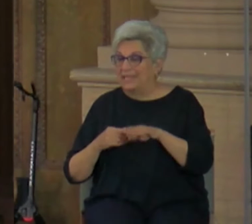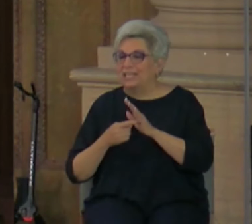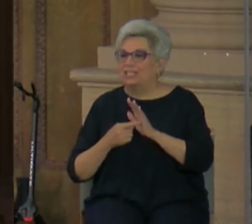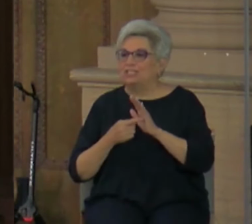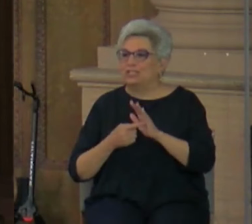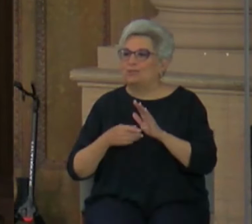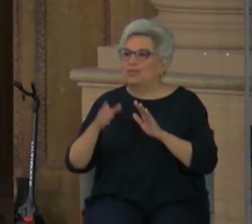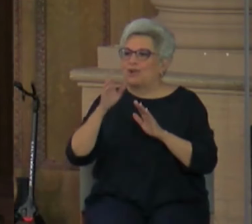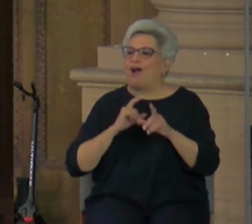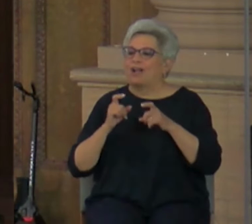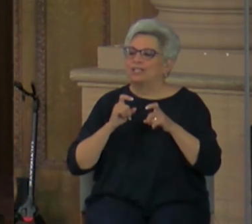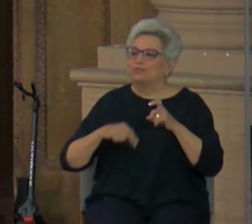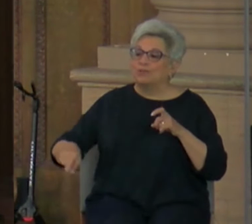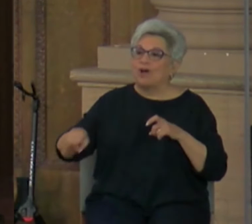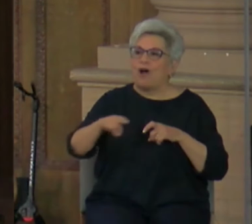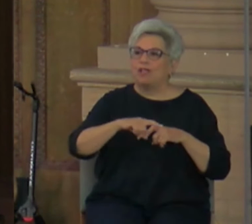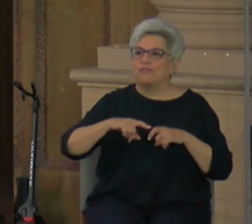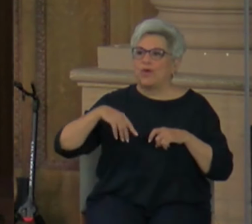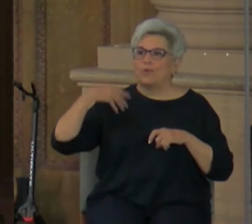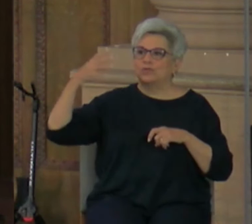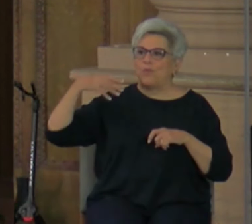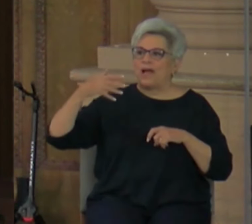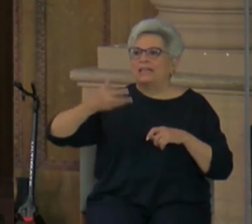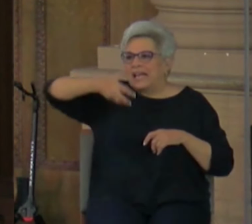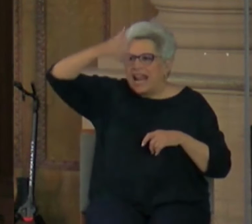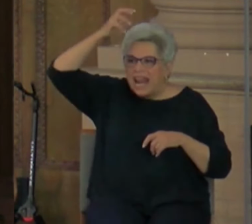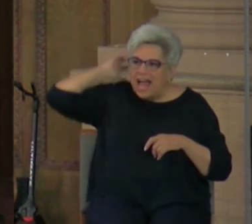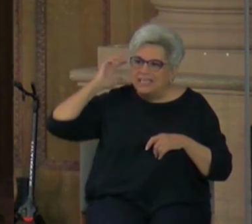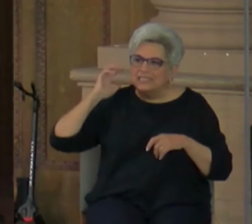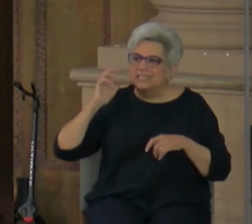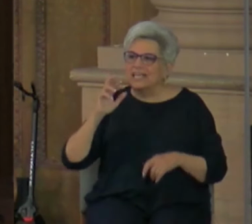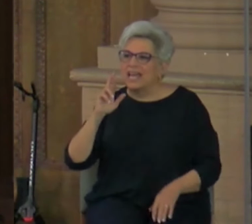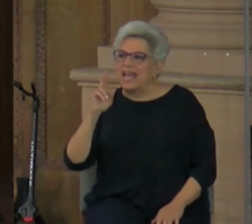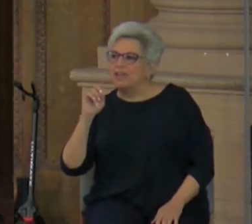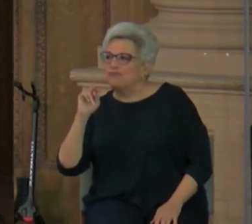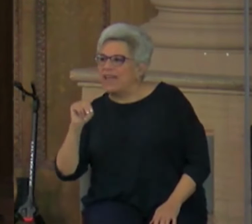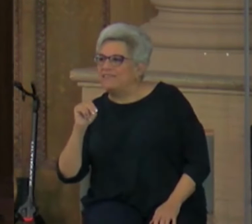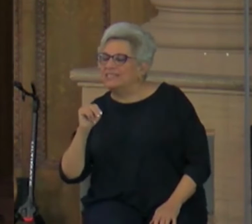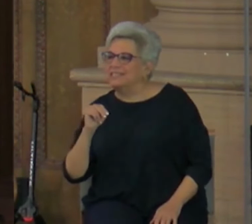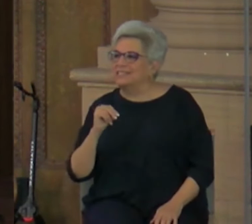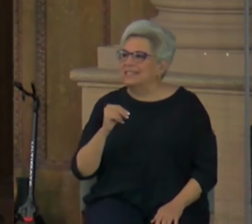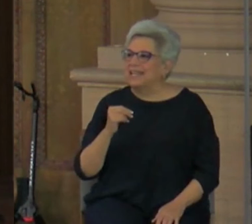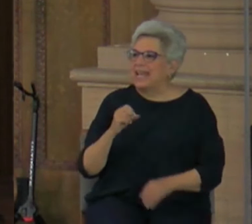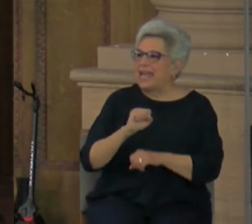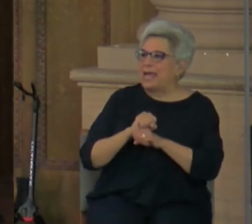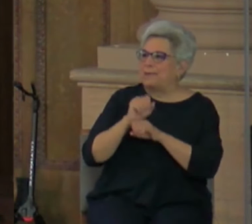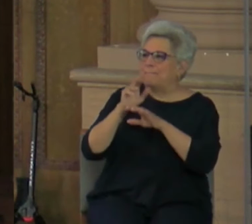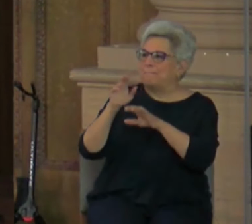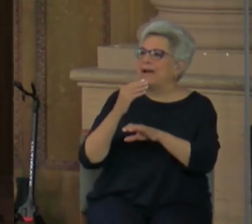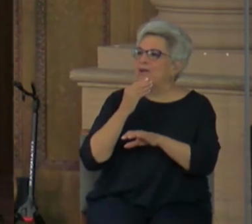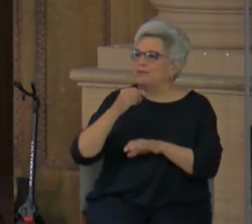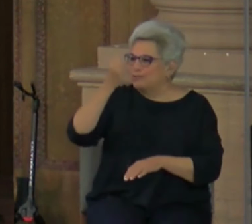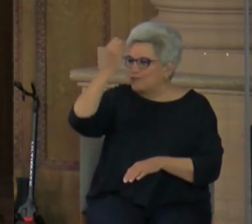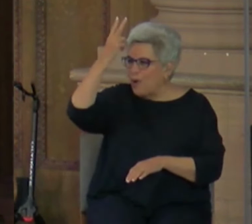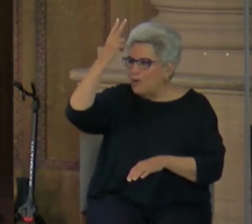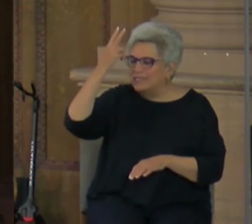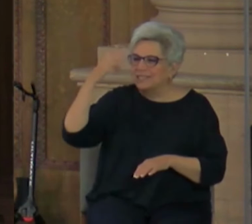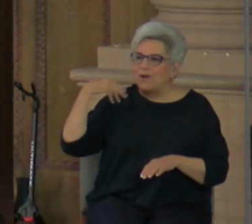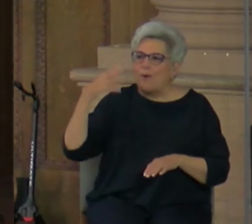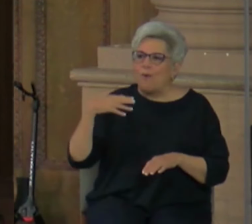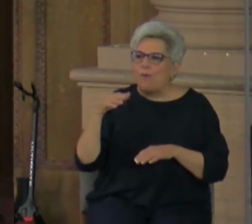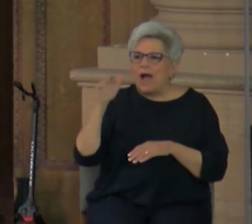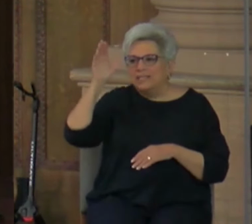all of them. So he mentions lions and ravens and mountain goats and wild donkeys, wild oxen and